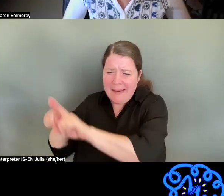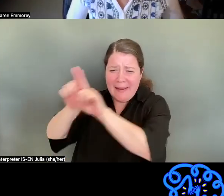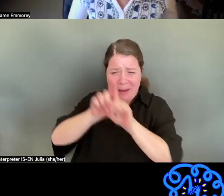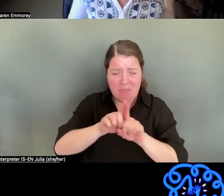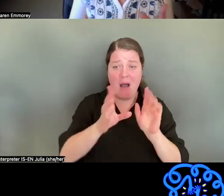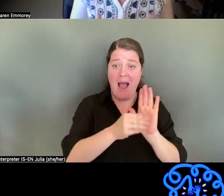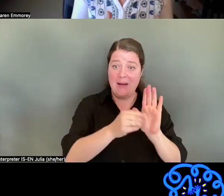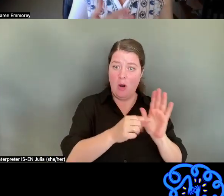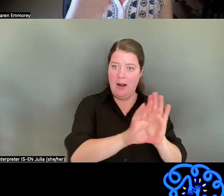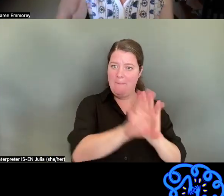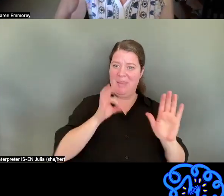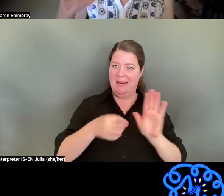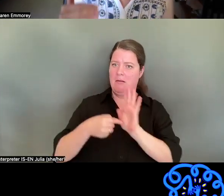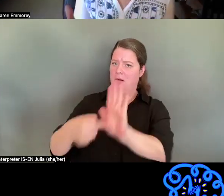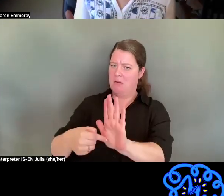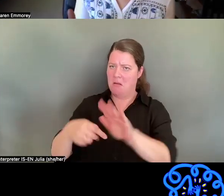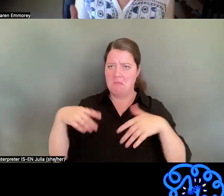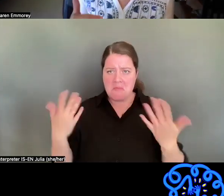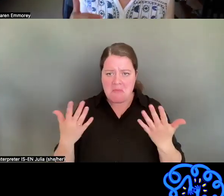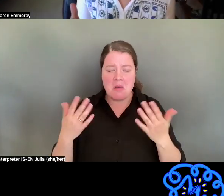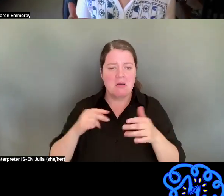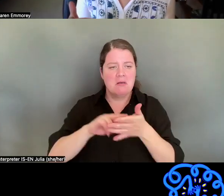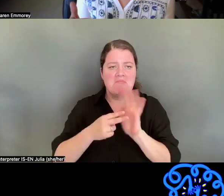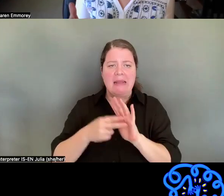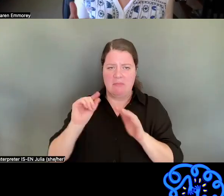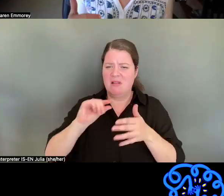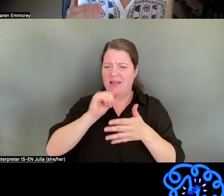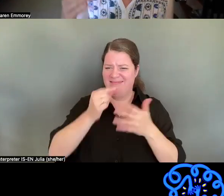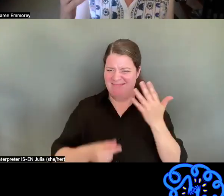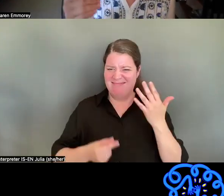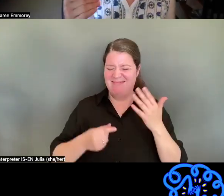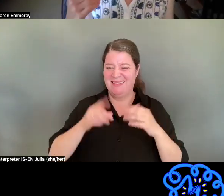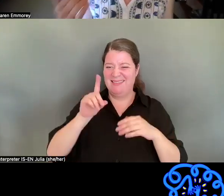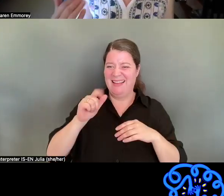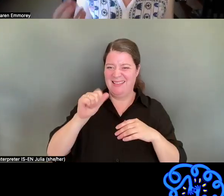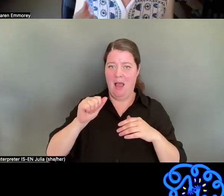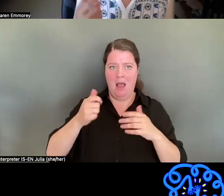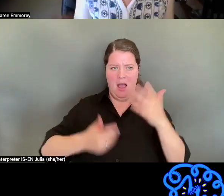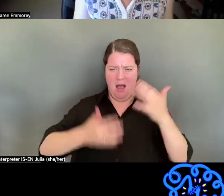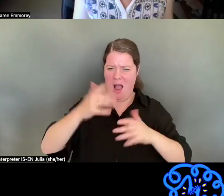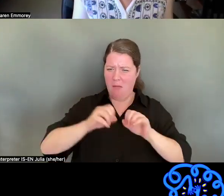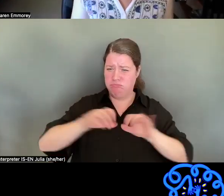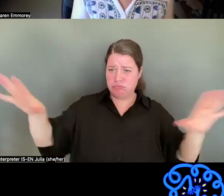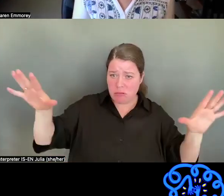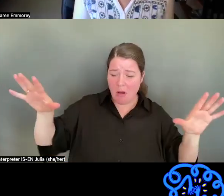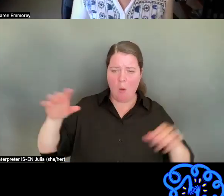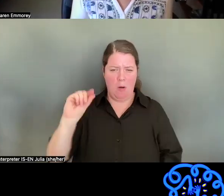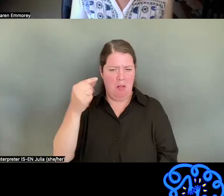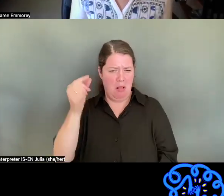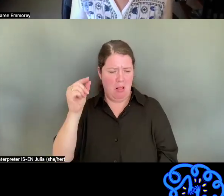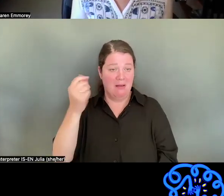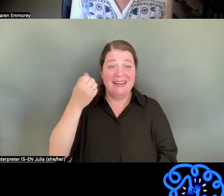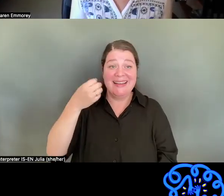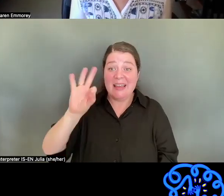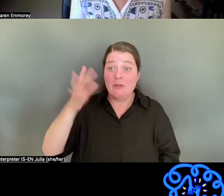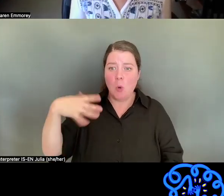So this was a calculation of how common a feature was across the data set. And we thought that, well, maybe if it's a very common feature,